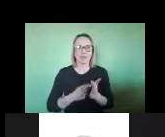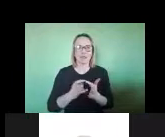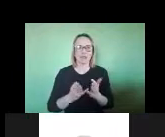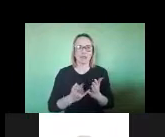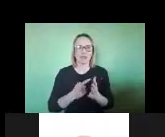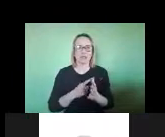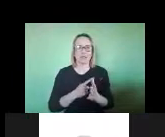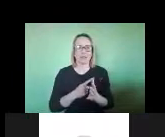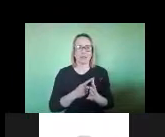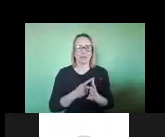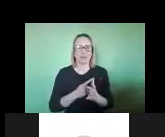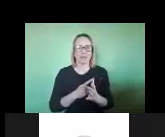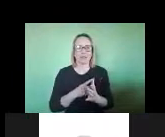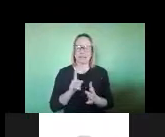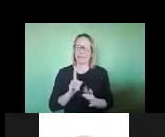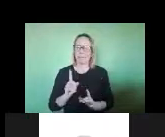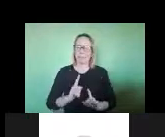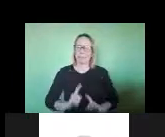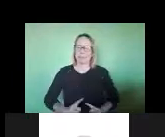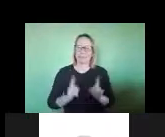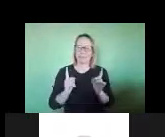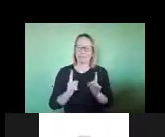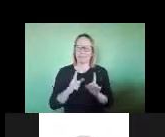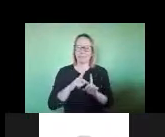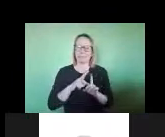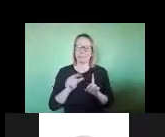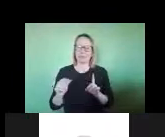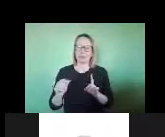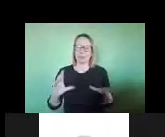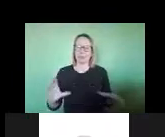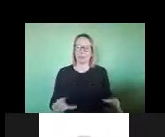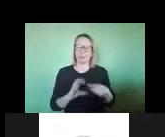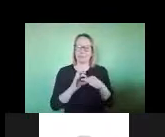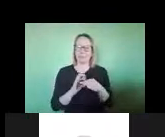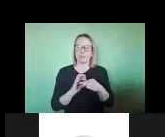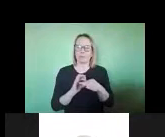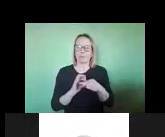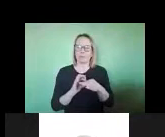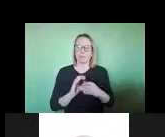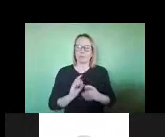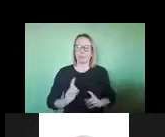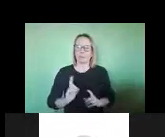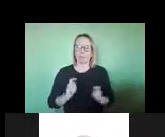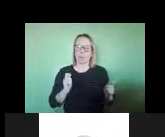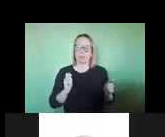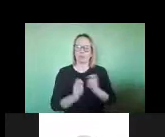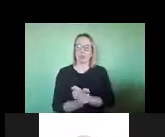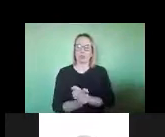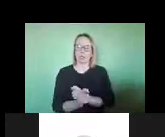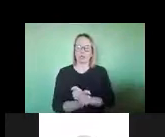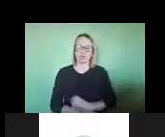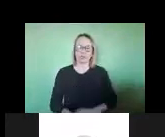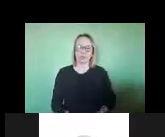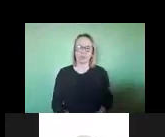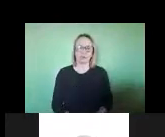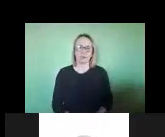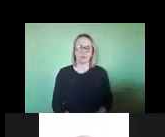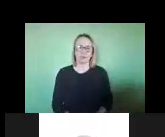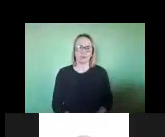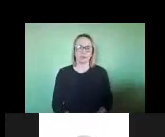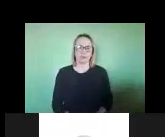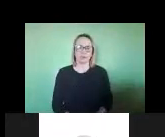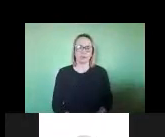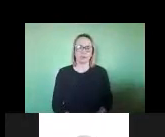you about the difference that being digitally connected has made to her, particularly through the pandemic and beyond. So here we